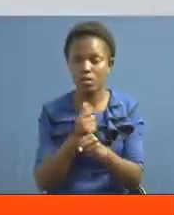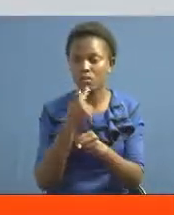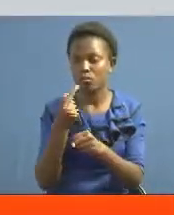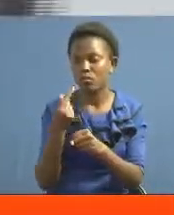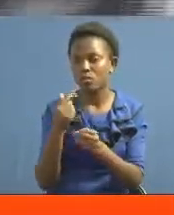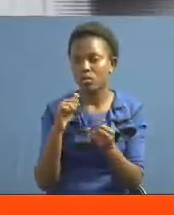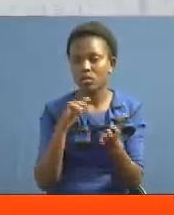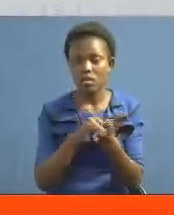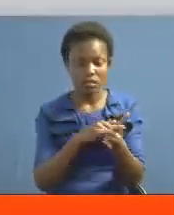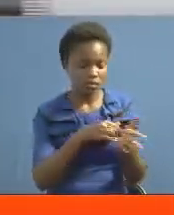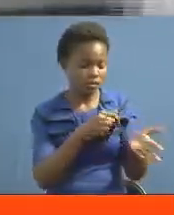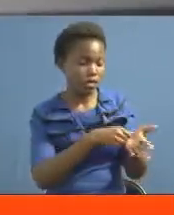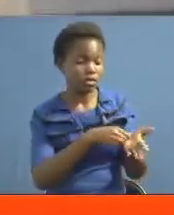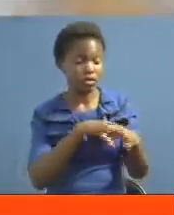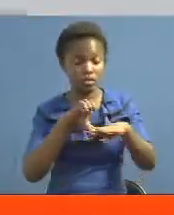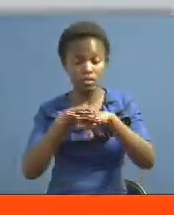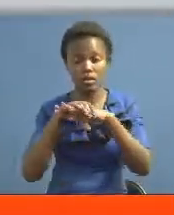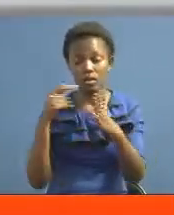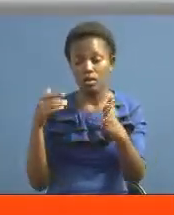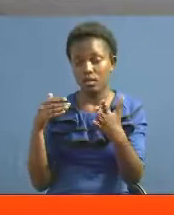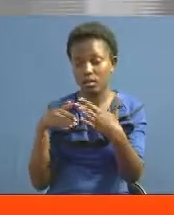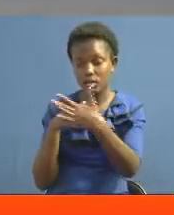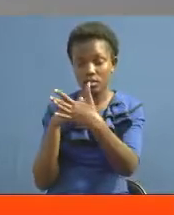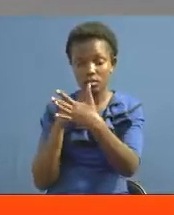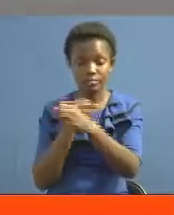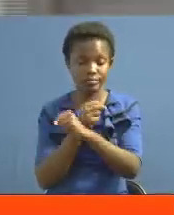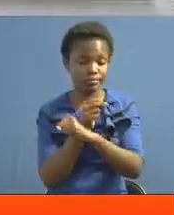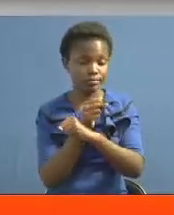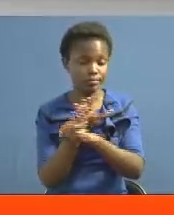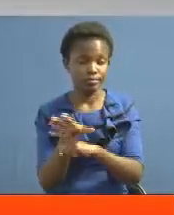they have been vaccinated against the spread of